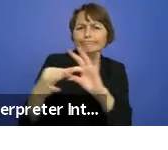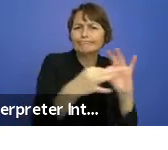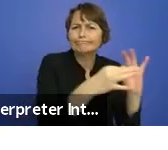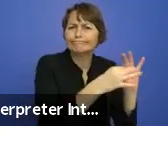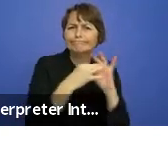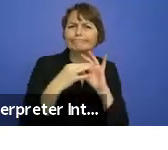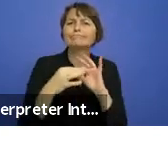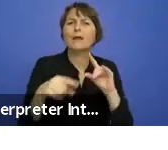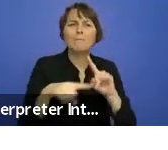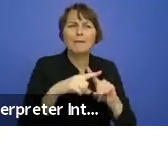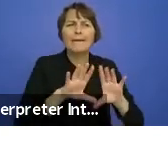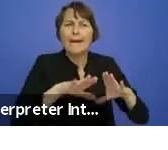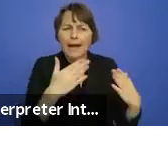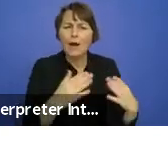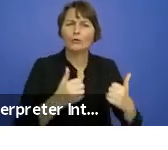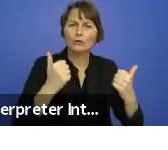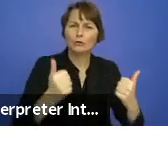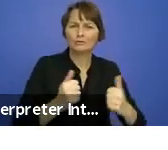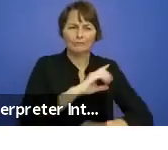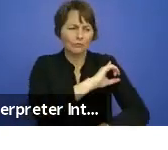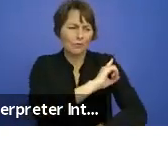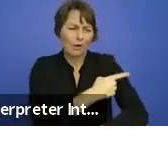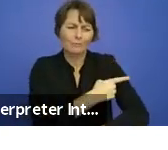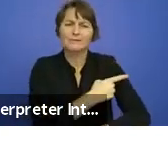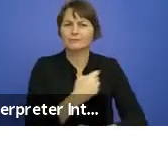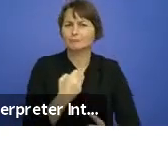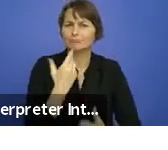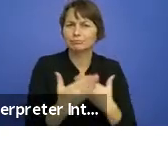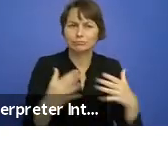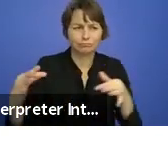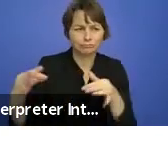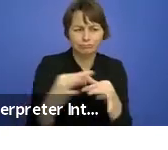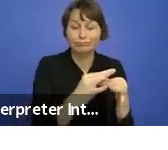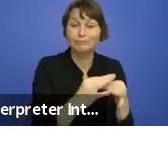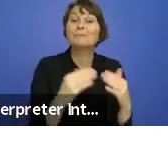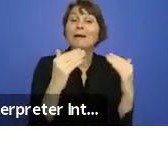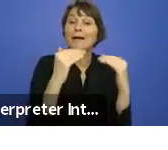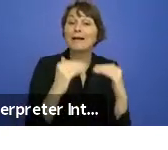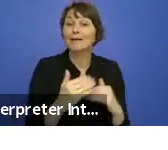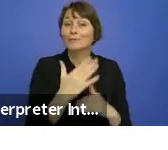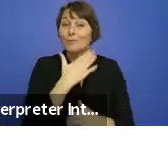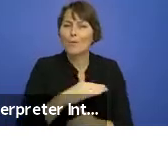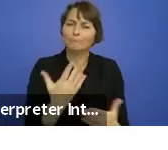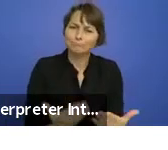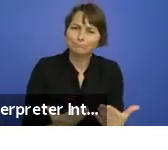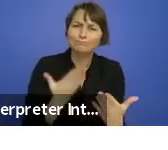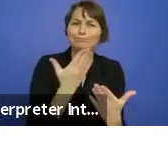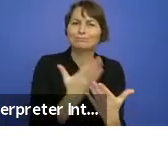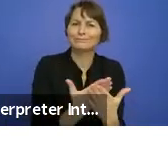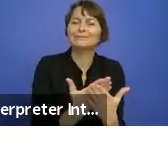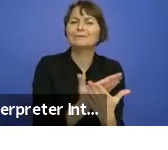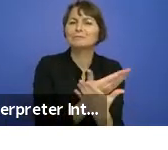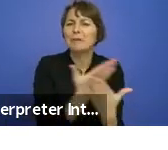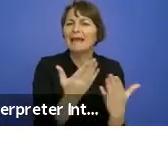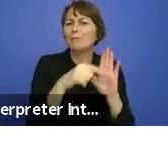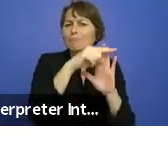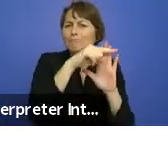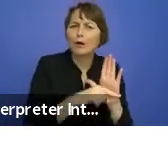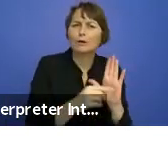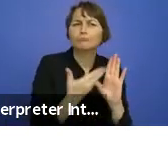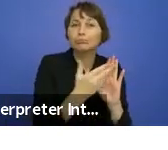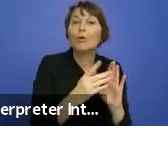finally, it seeks to provide recommendations for policy, input for policy recommendations and follow-up